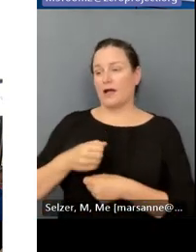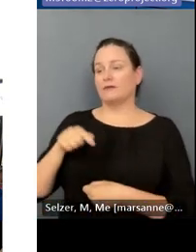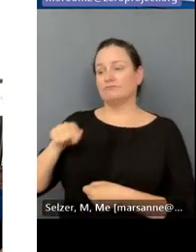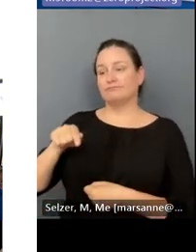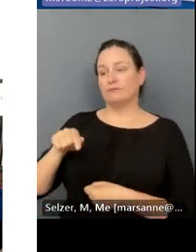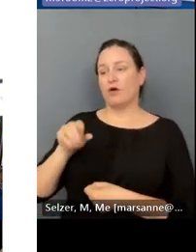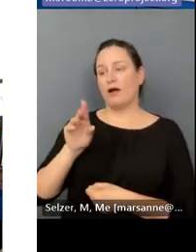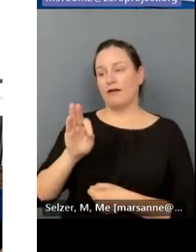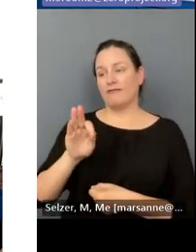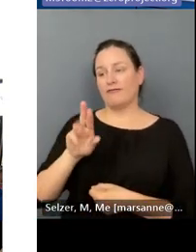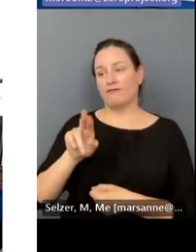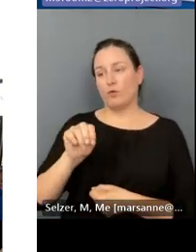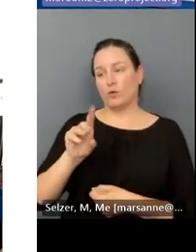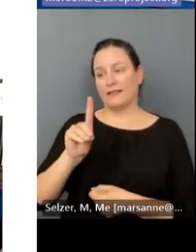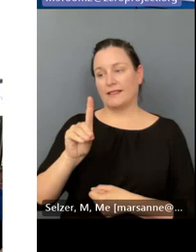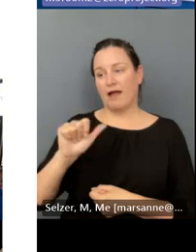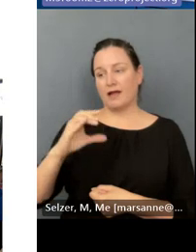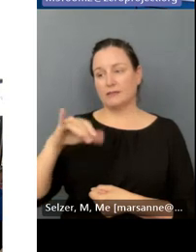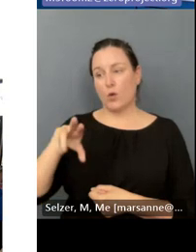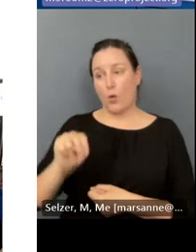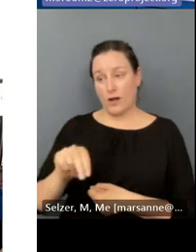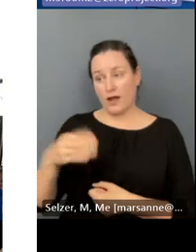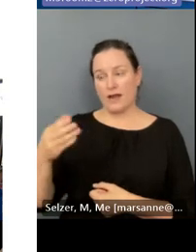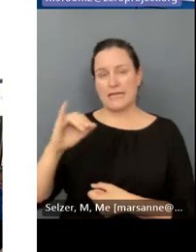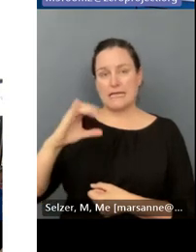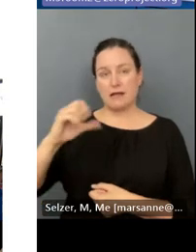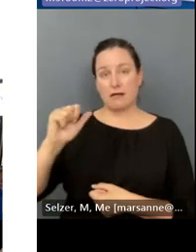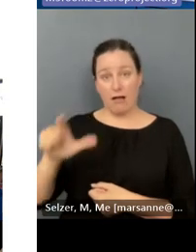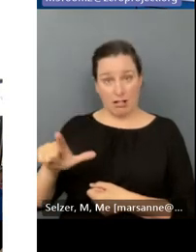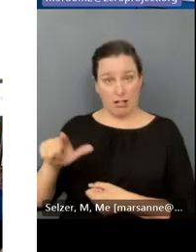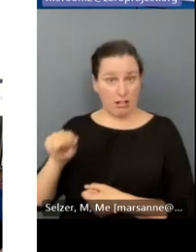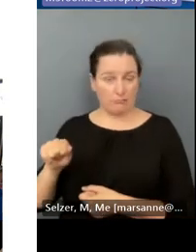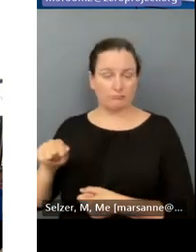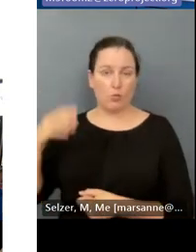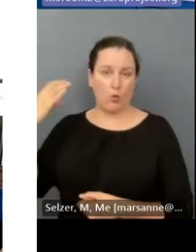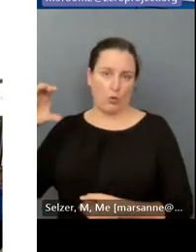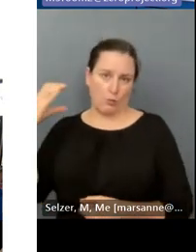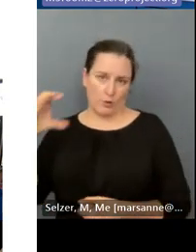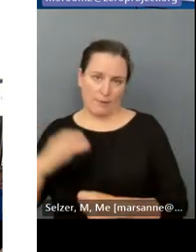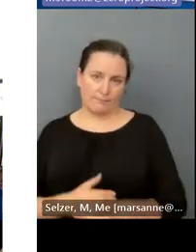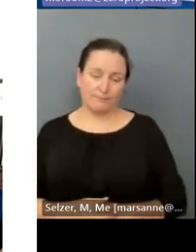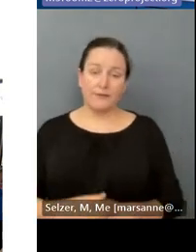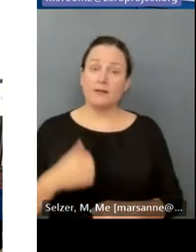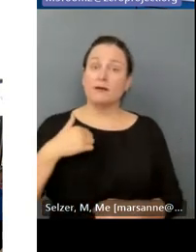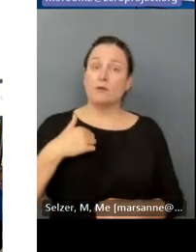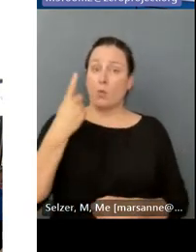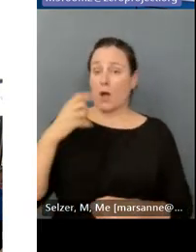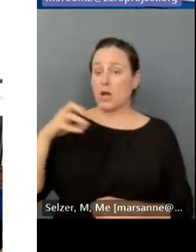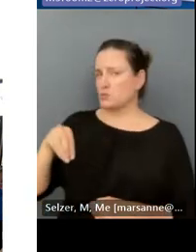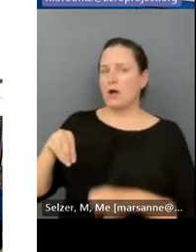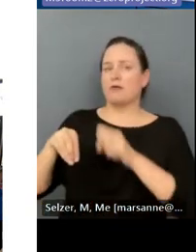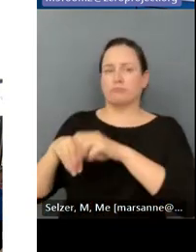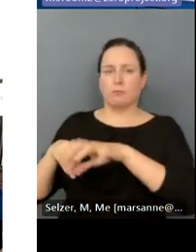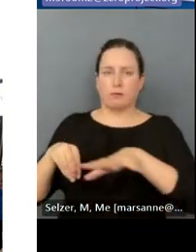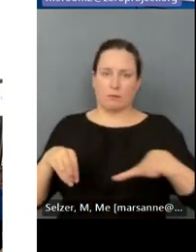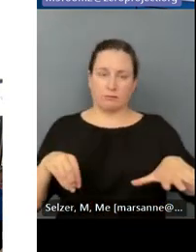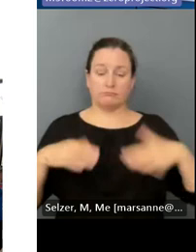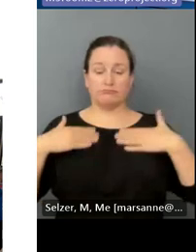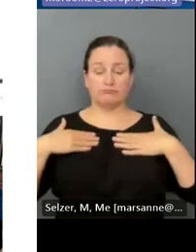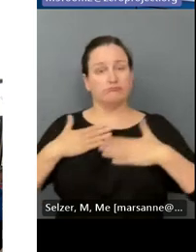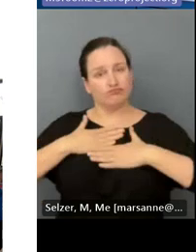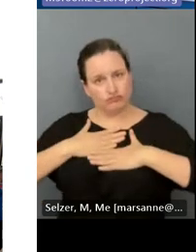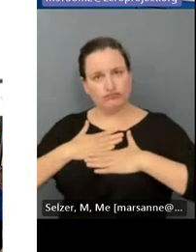from Colombia. We are located in the whole heart of our country in a department. It's called a department that